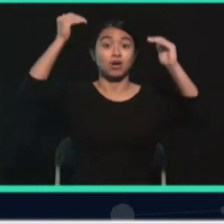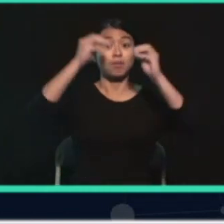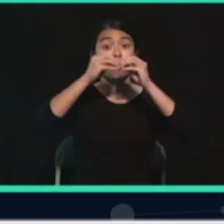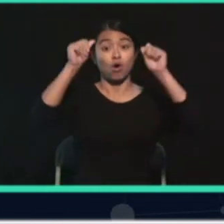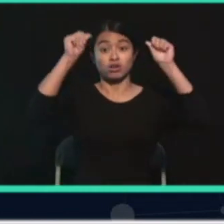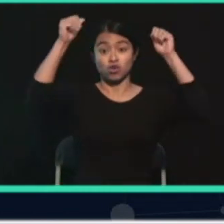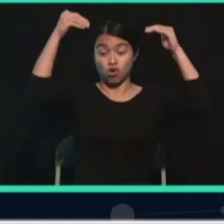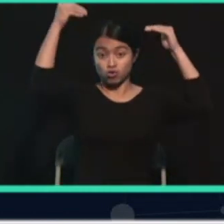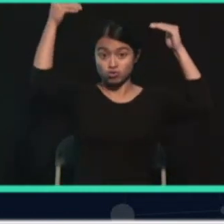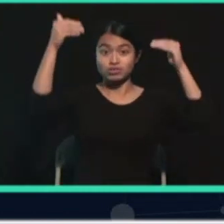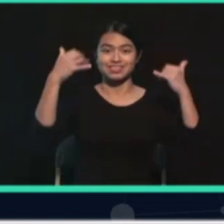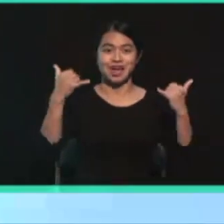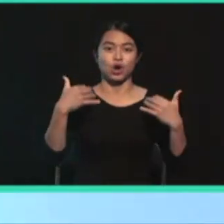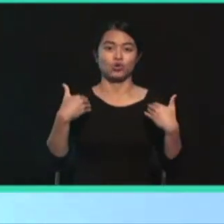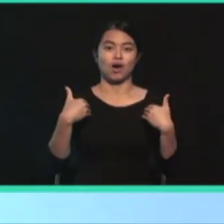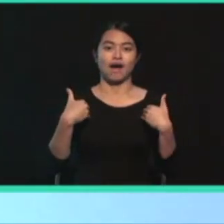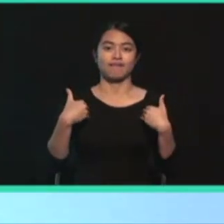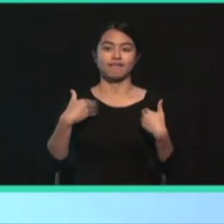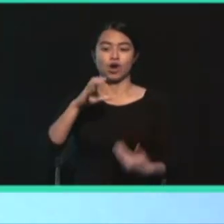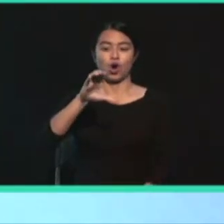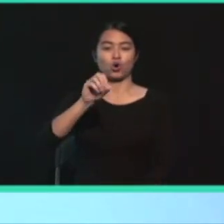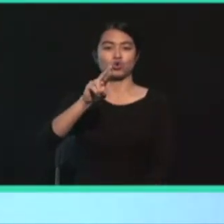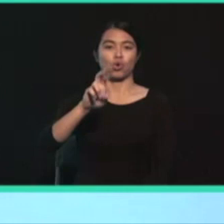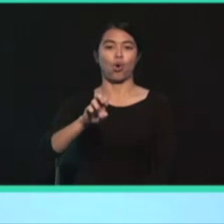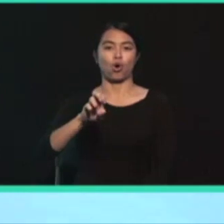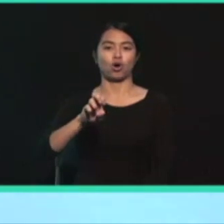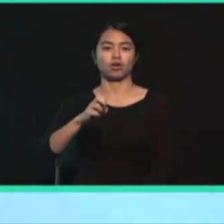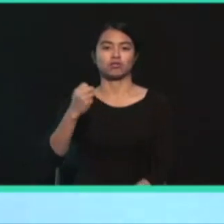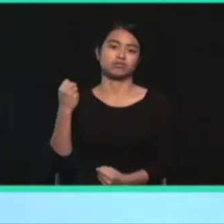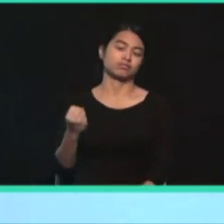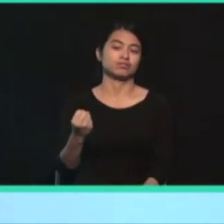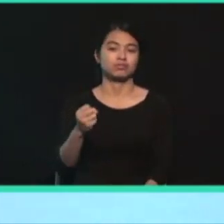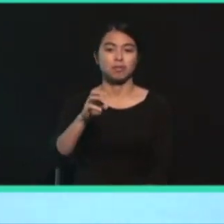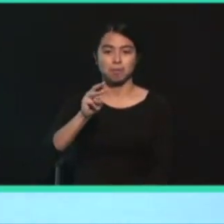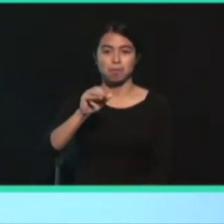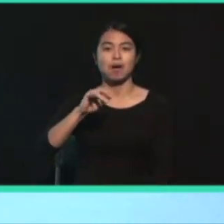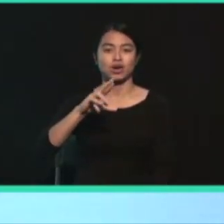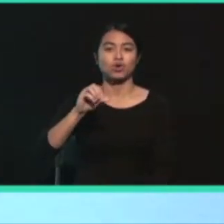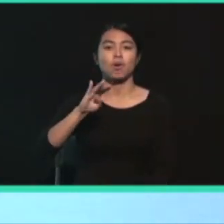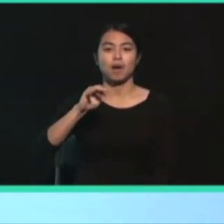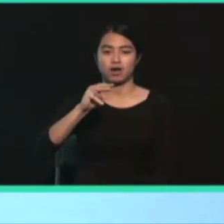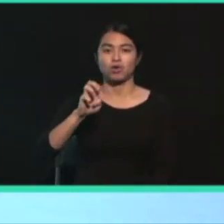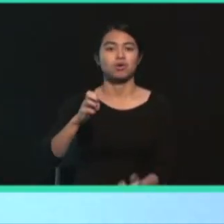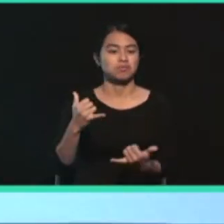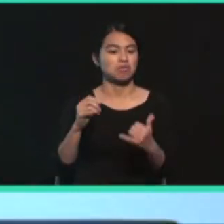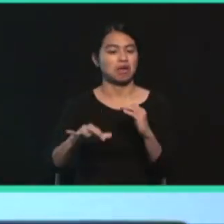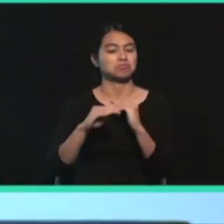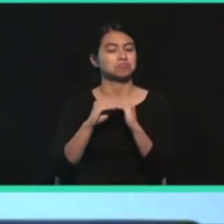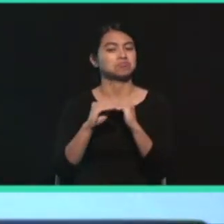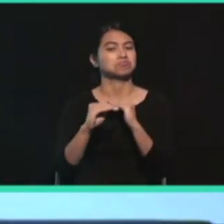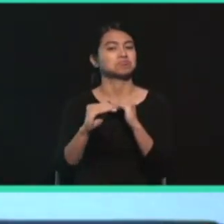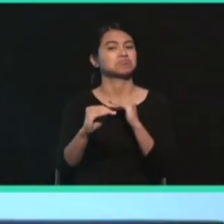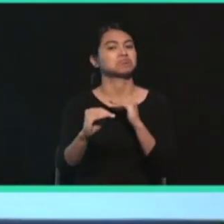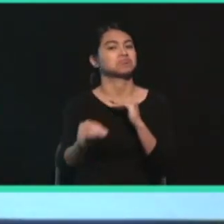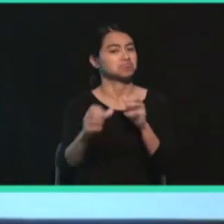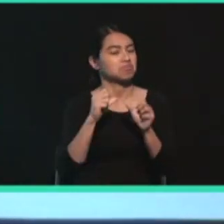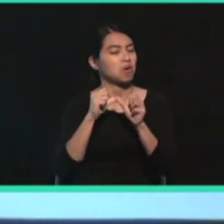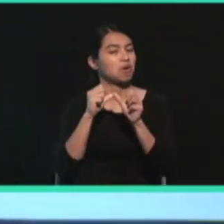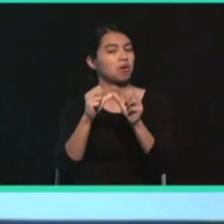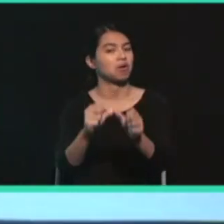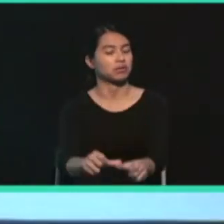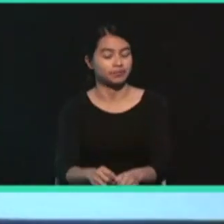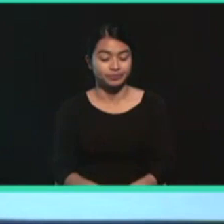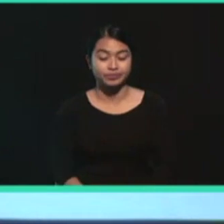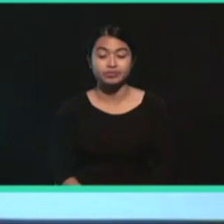called core microbiome, and it's quite stable over a long time. And then what you see, of course,